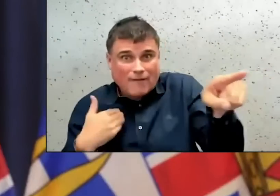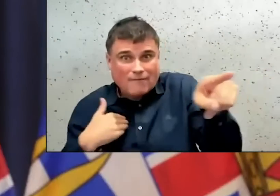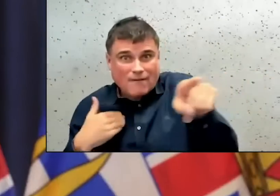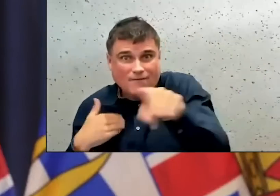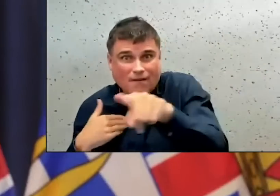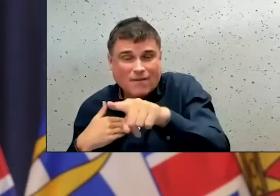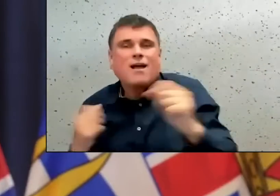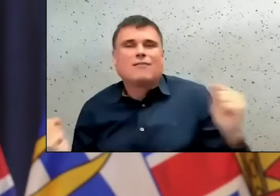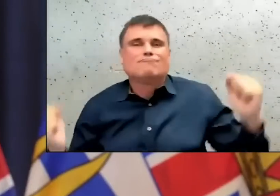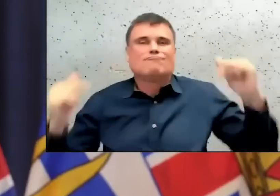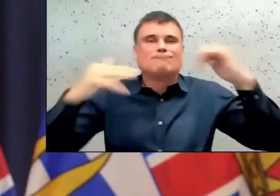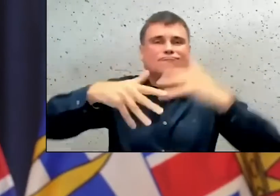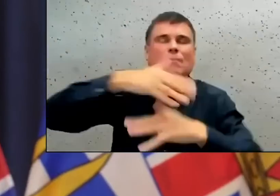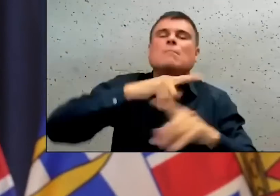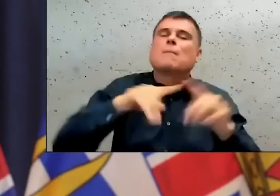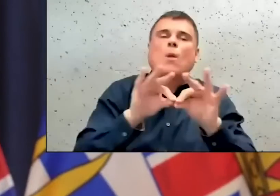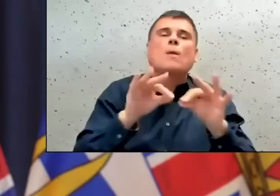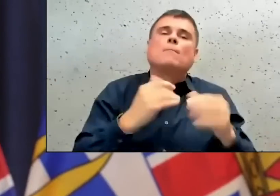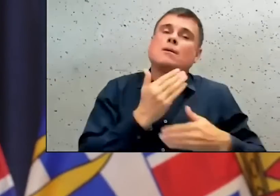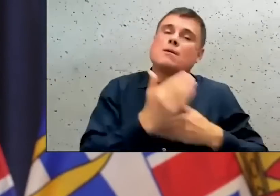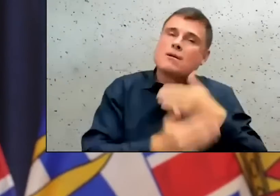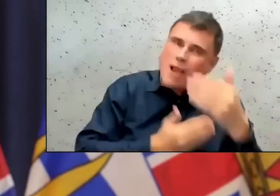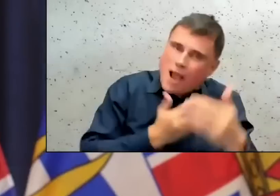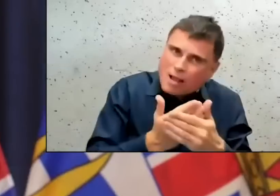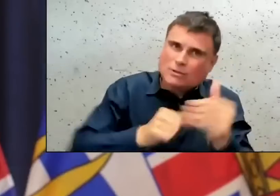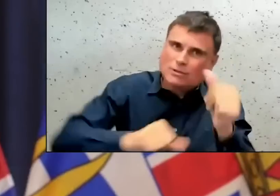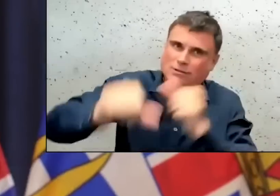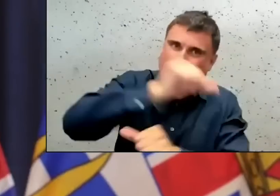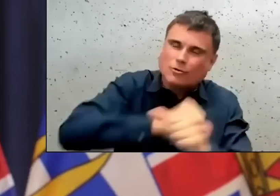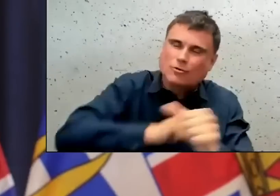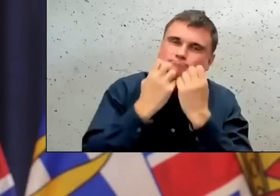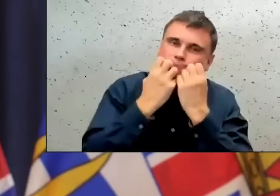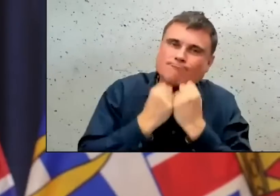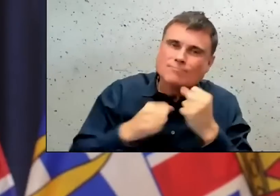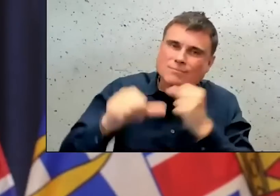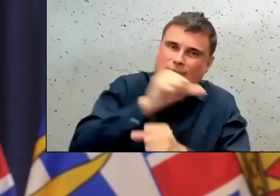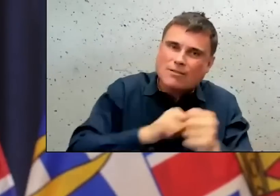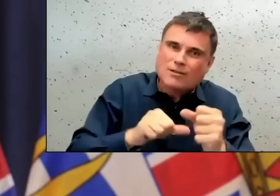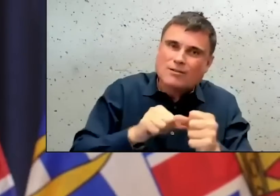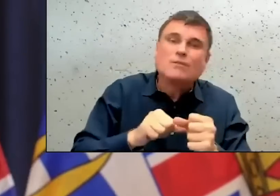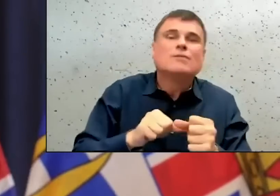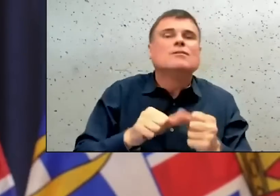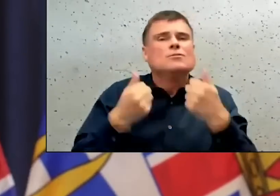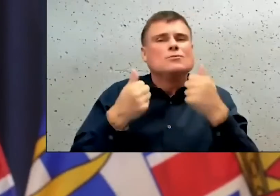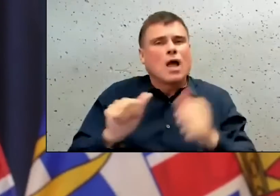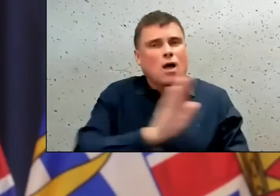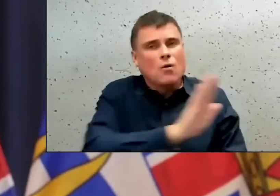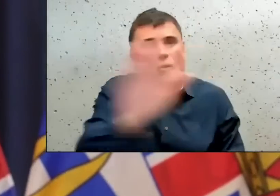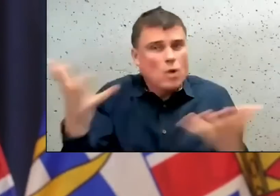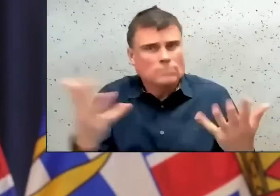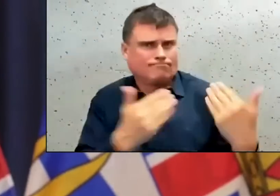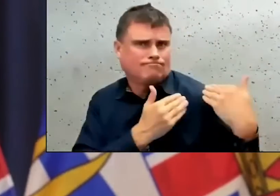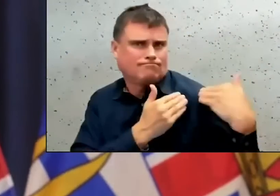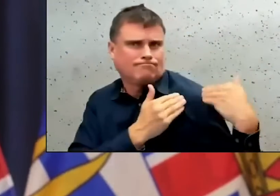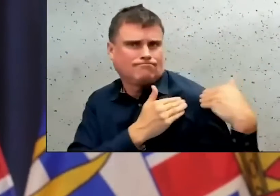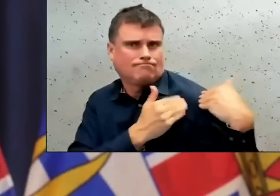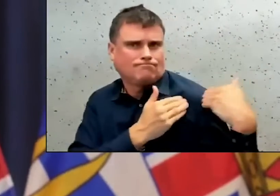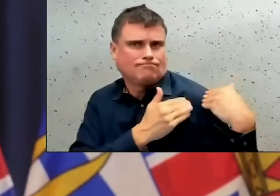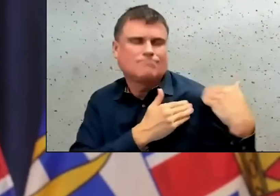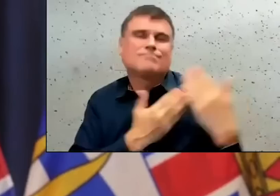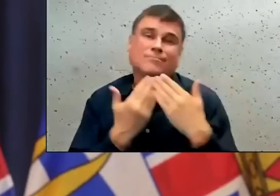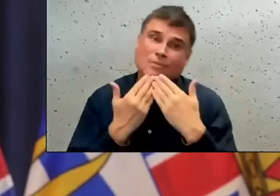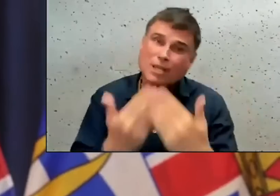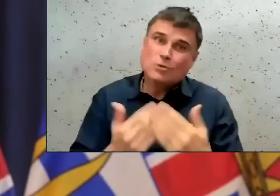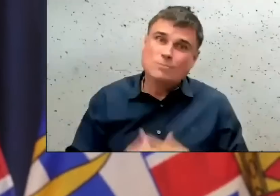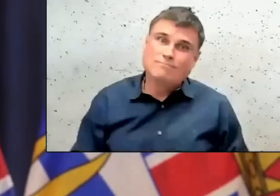and doing our part that benefits everybody. So thank you very much for that, and I'll turn it over to Minister